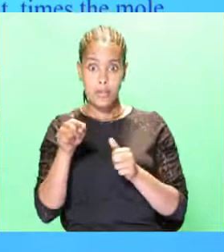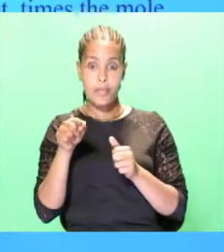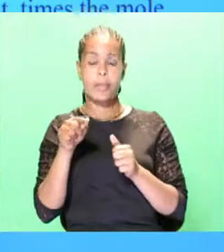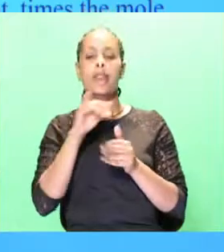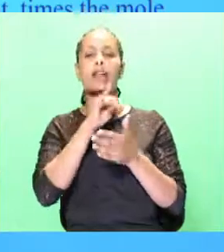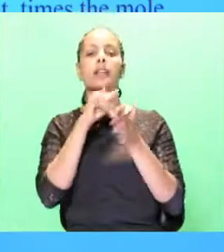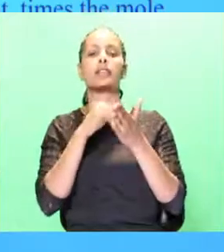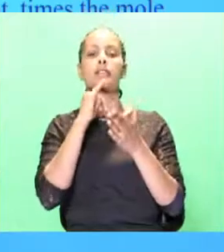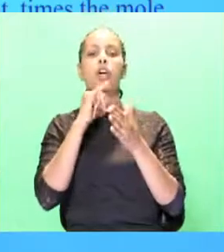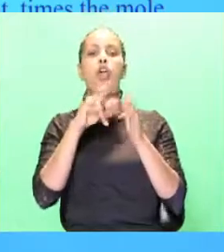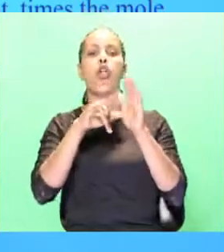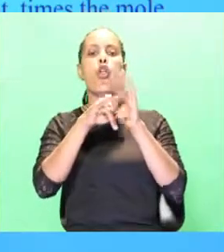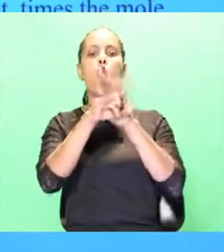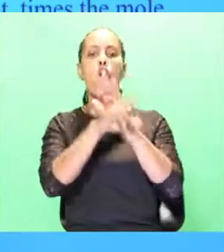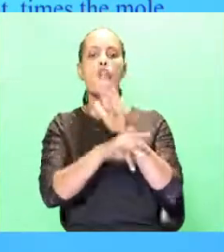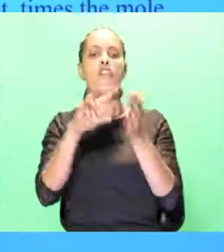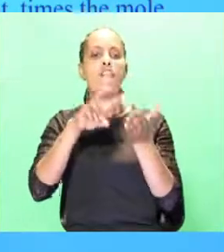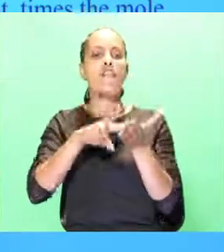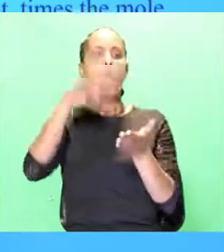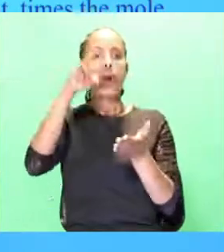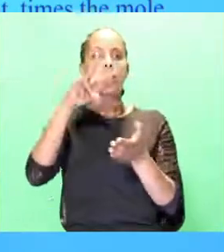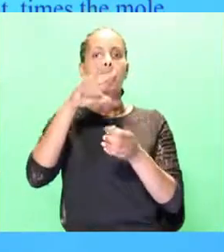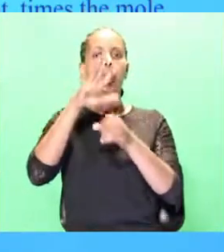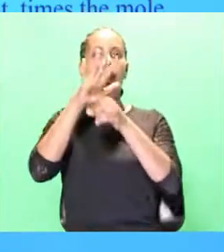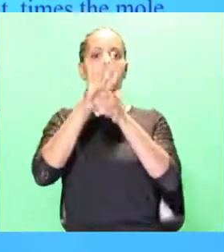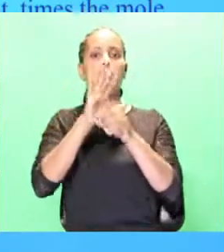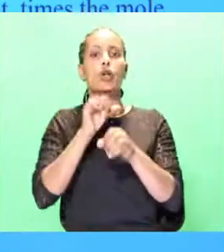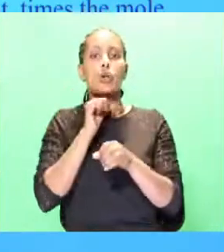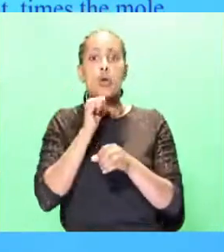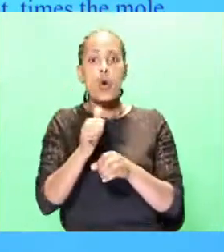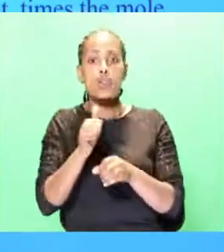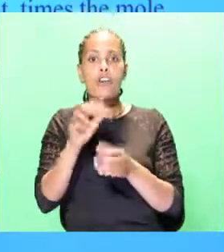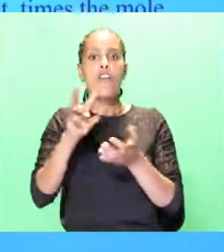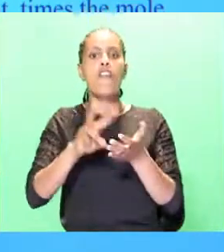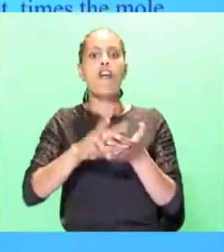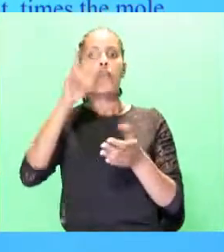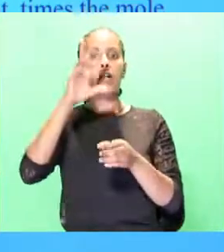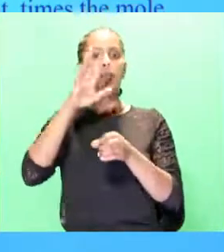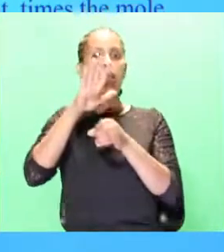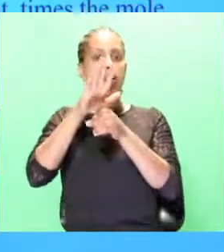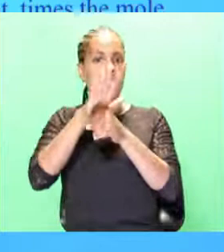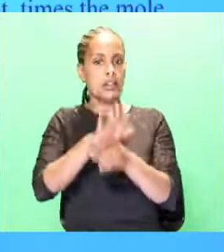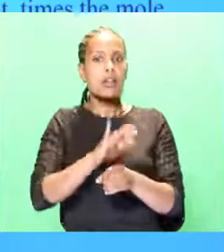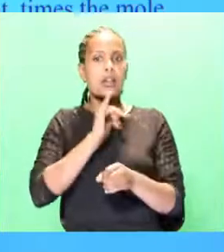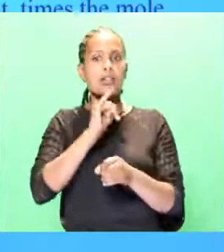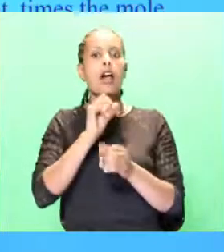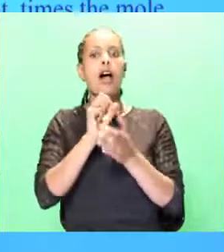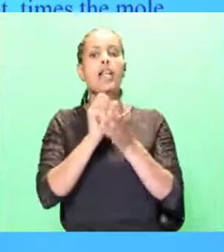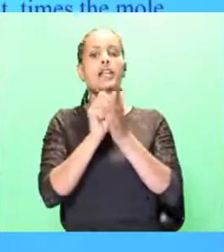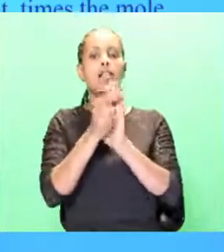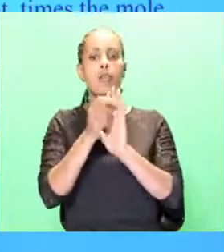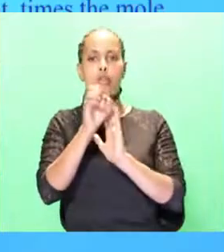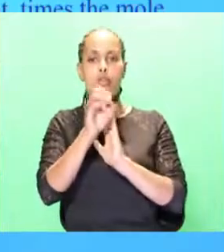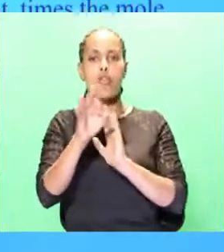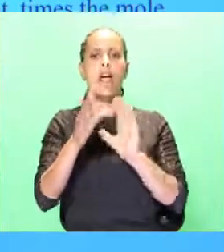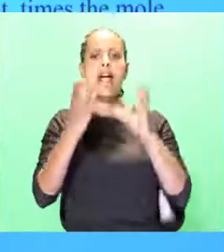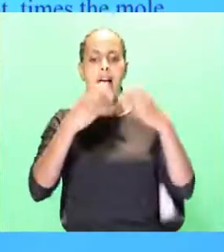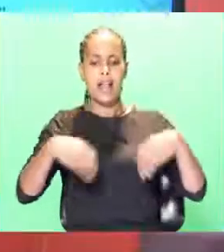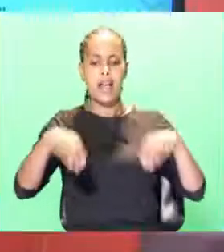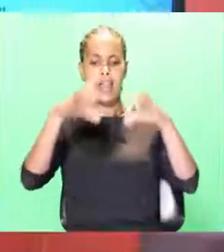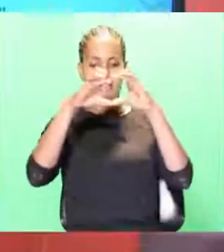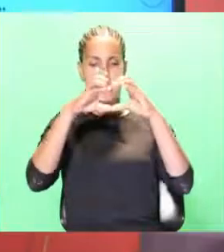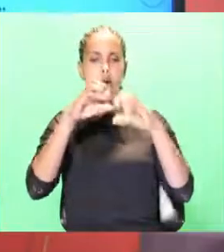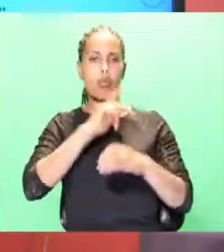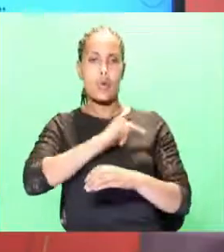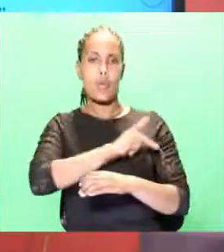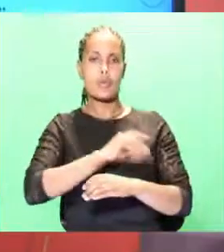it is lowering in vapor pressure, not vapor pressure, is an example of Kaligati